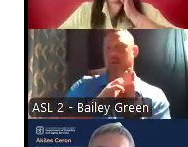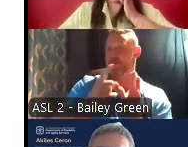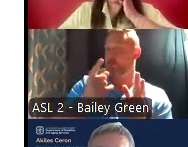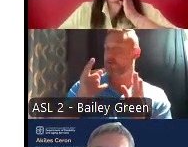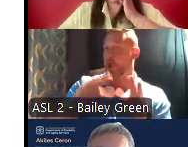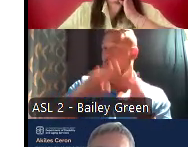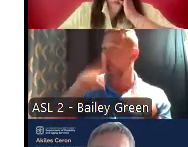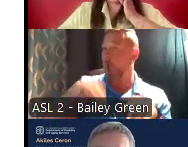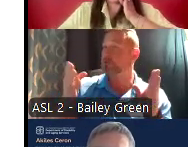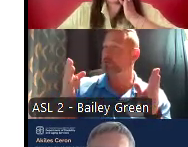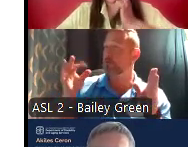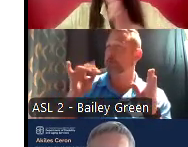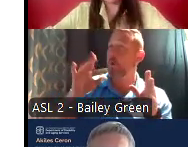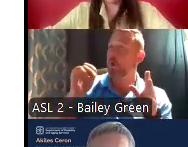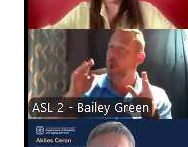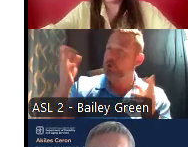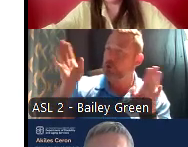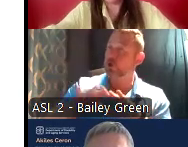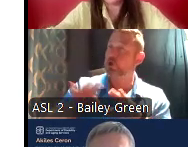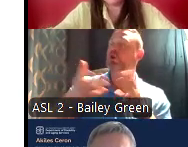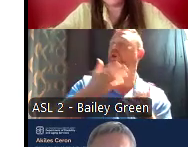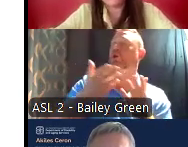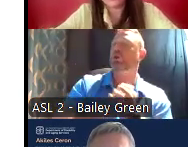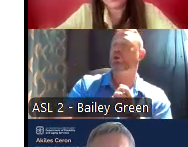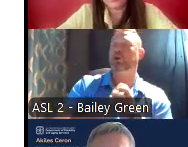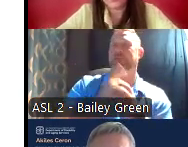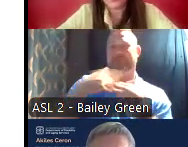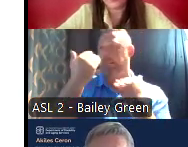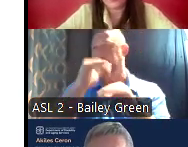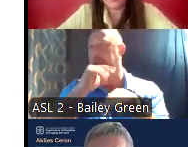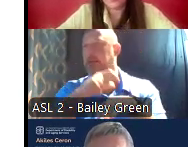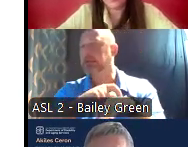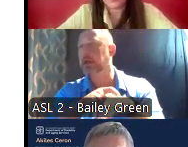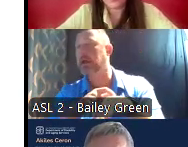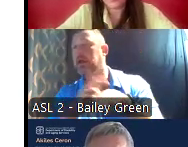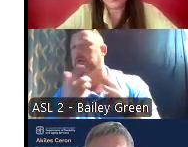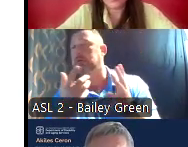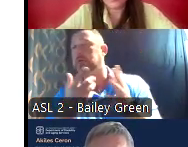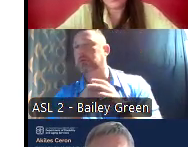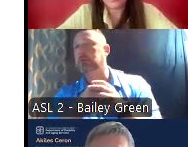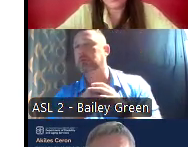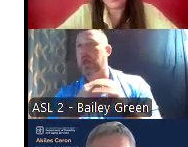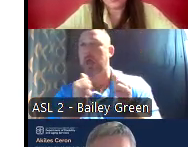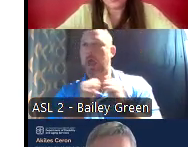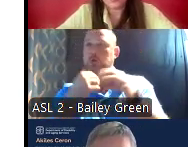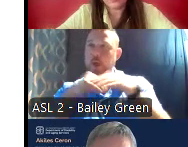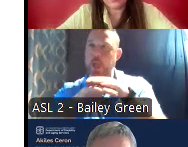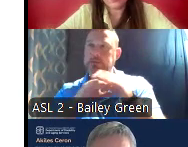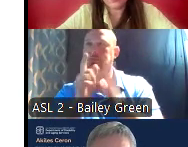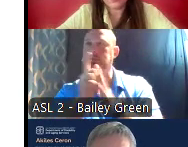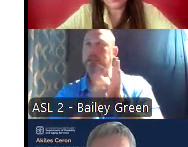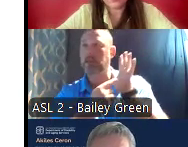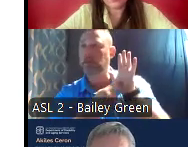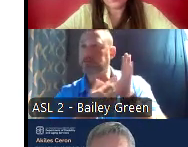foreclosure, they really have limited time to be able to access legal